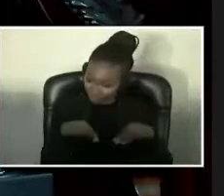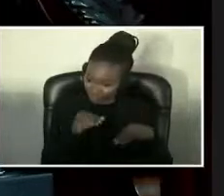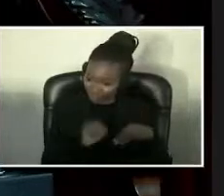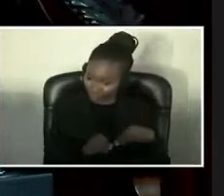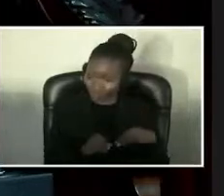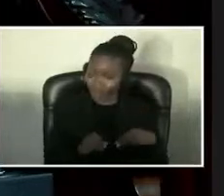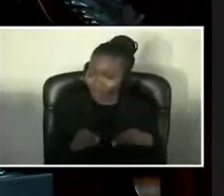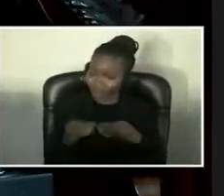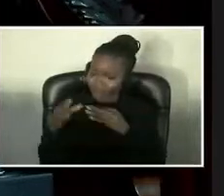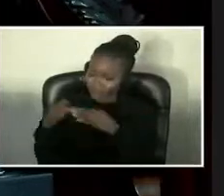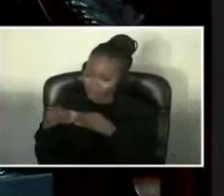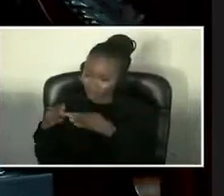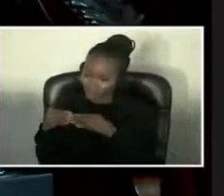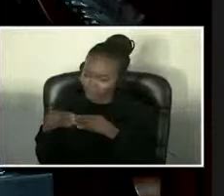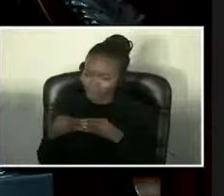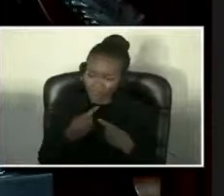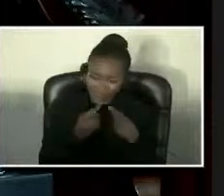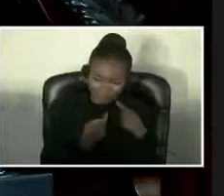opposition